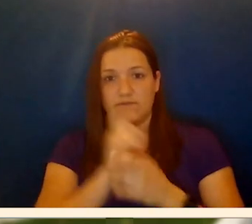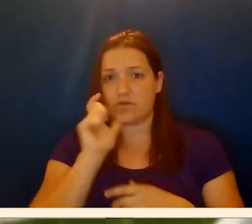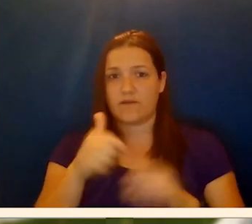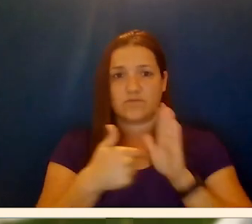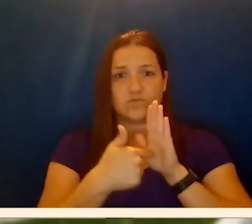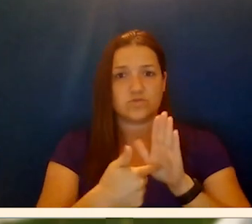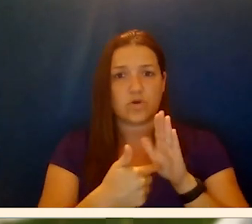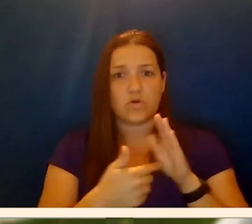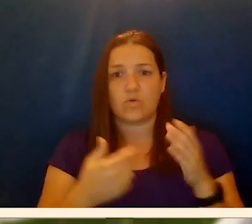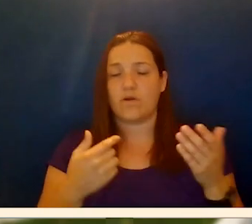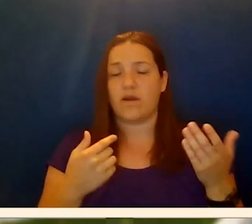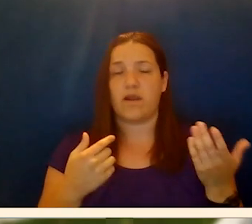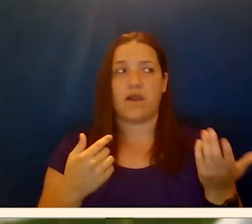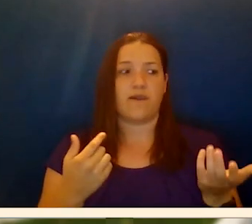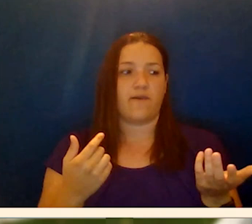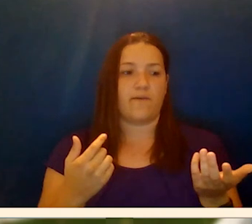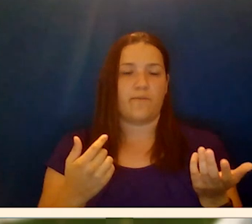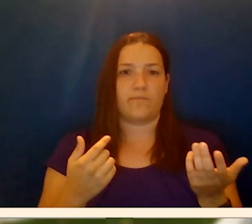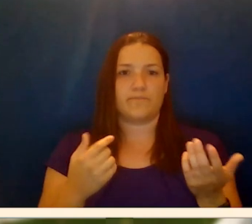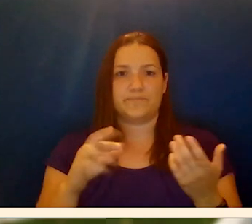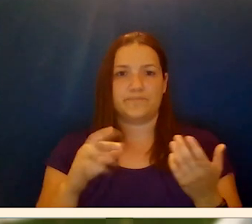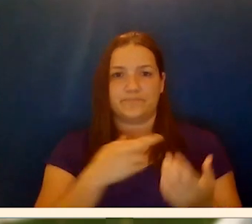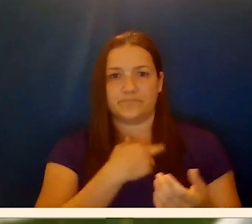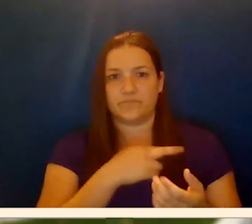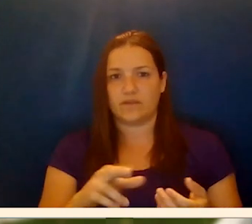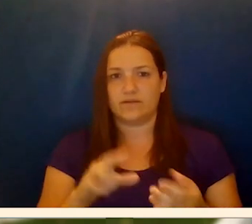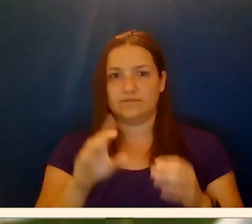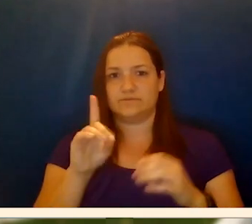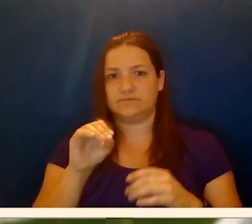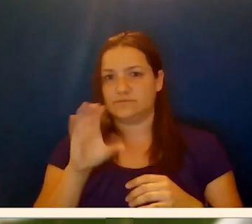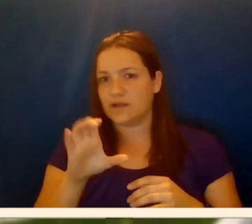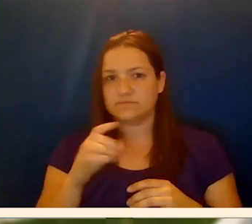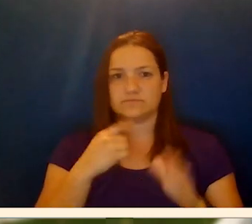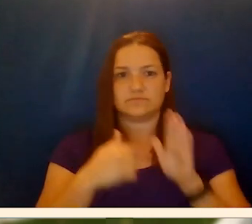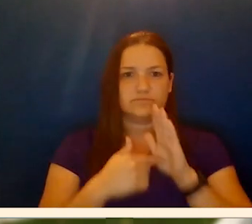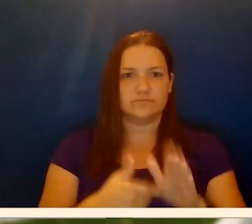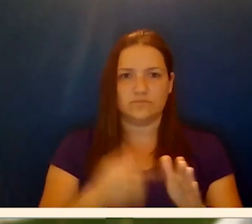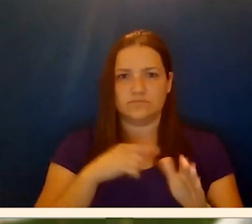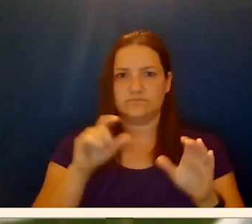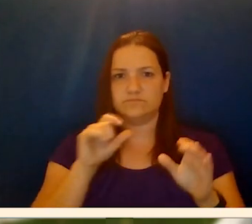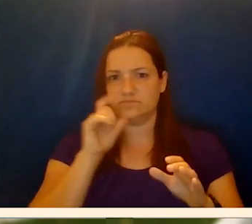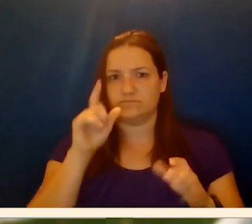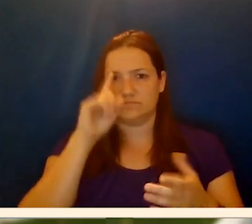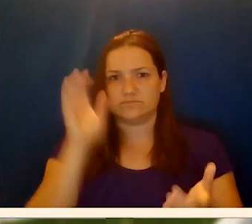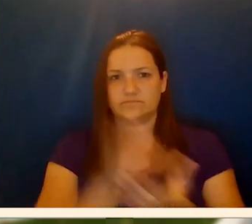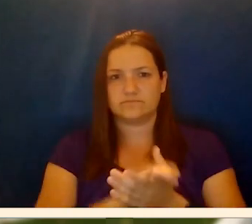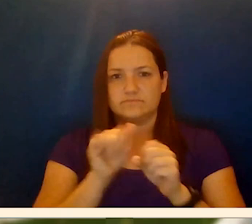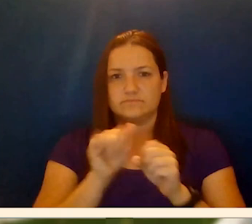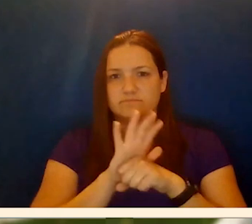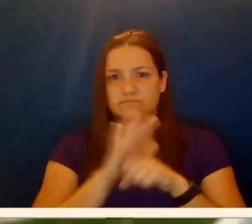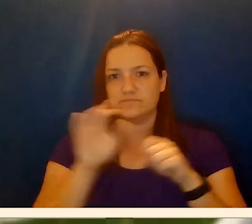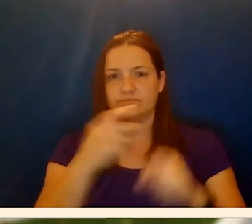their religion. There's a document that shows that we don't believe in this COVID vaccine. There will be no questions asked and